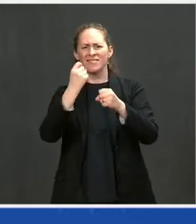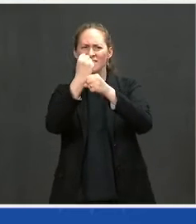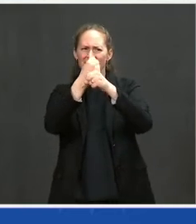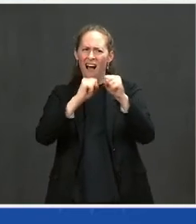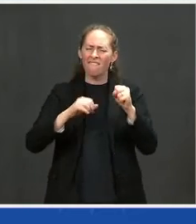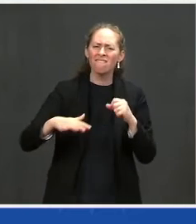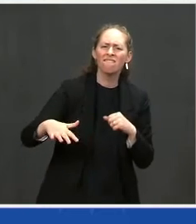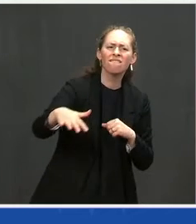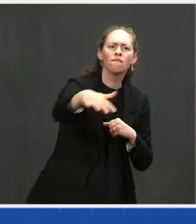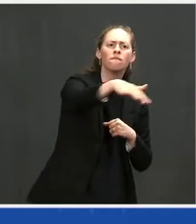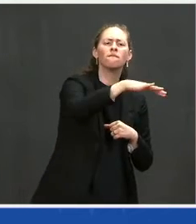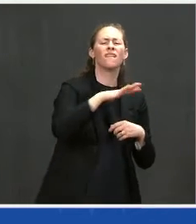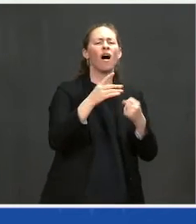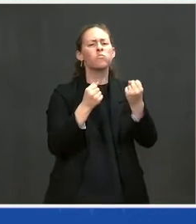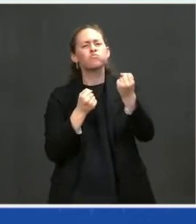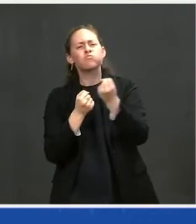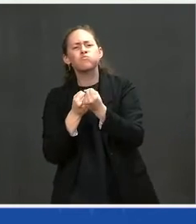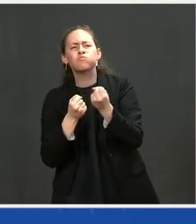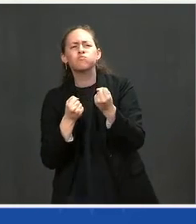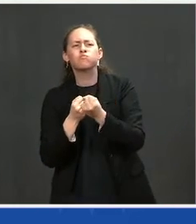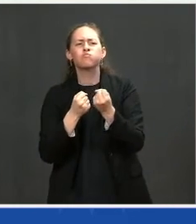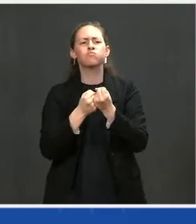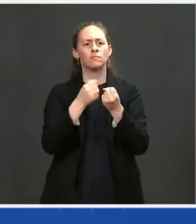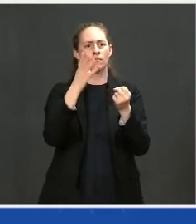of while their fate is determined.